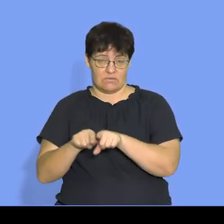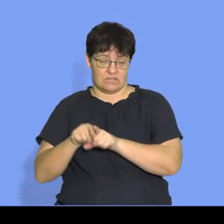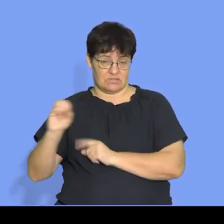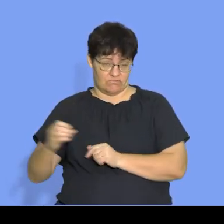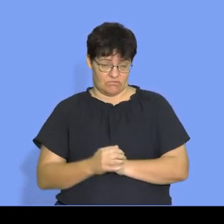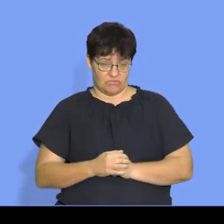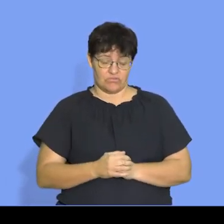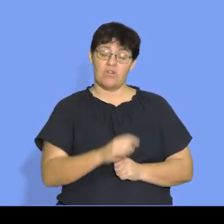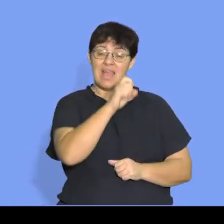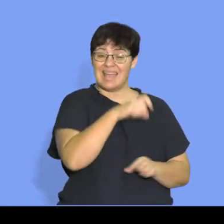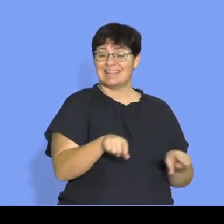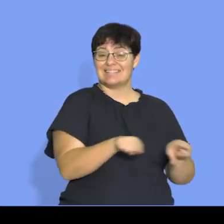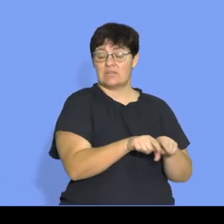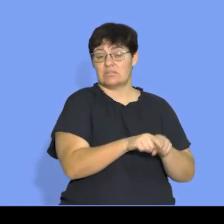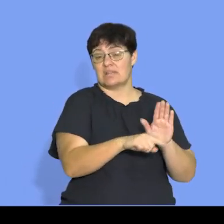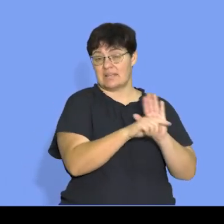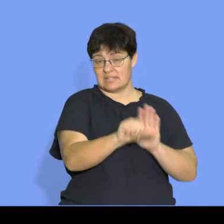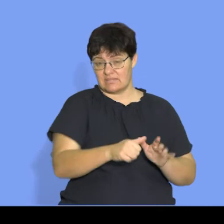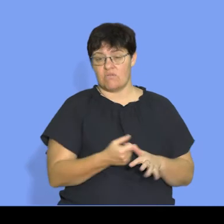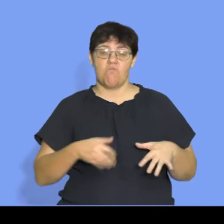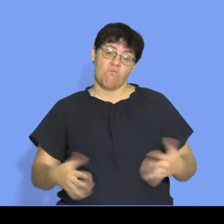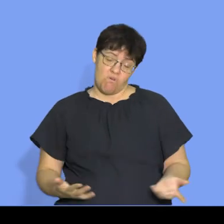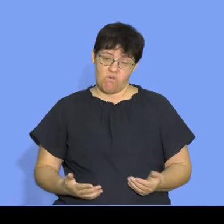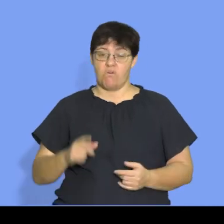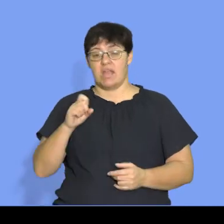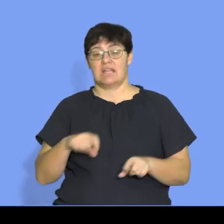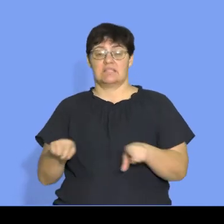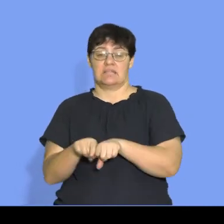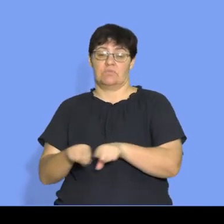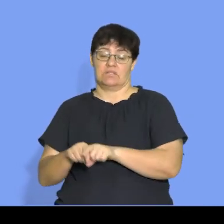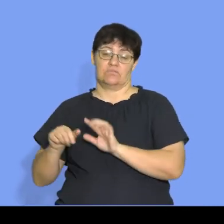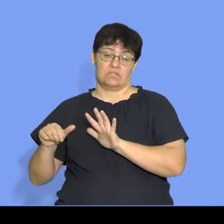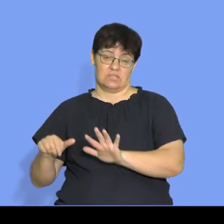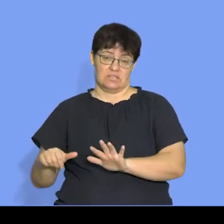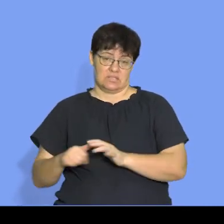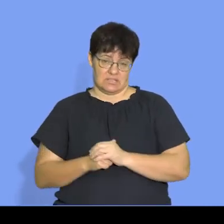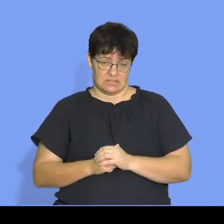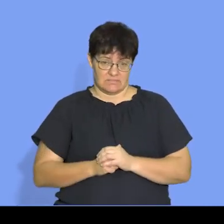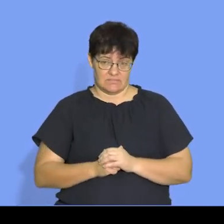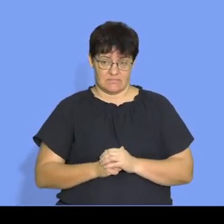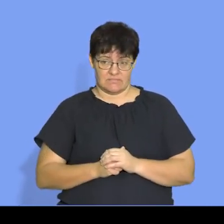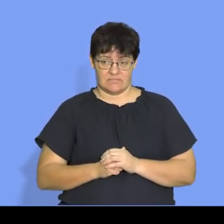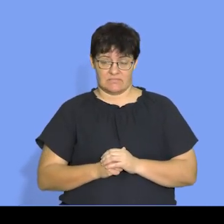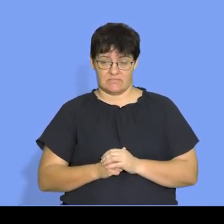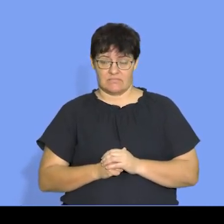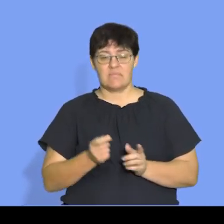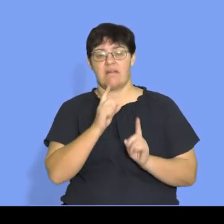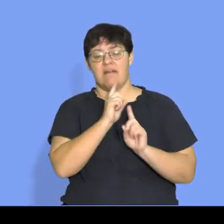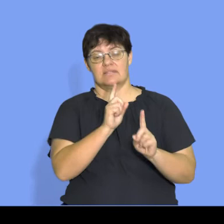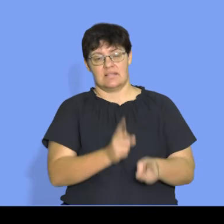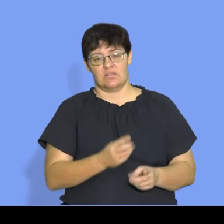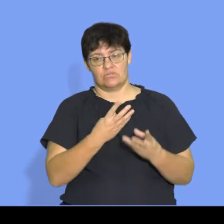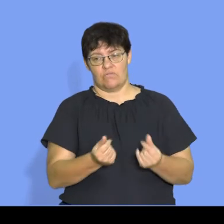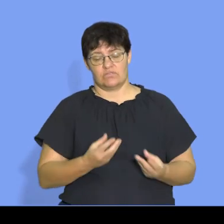equals to negative 6, or x is equals to a positive 6, and those will be my two